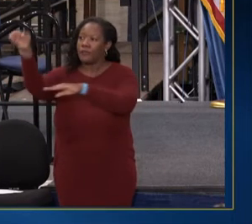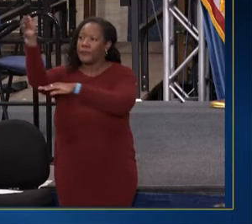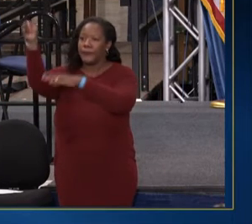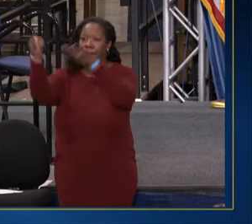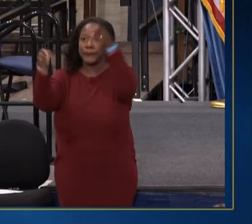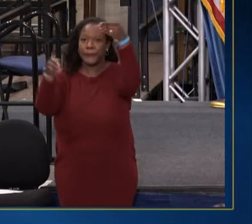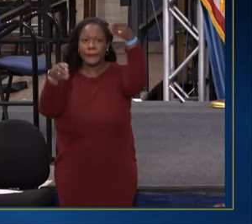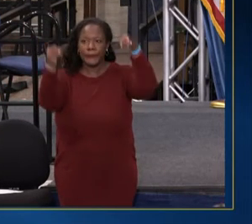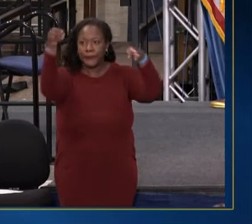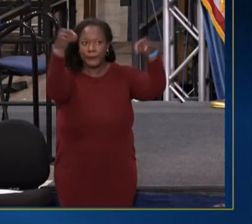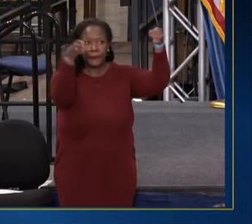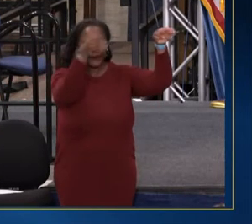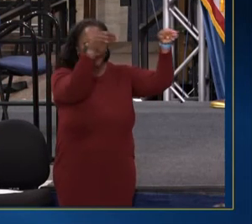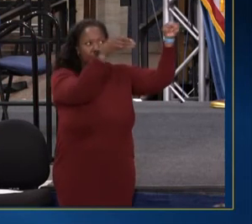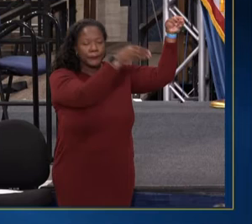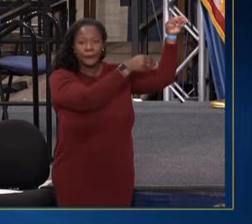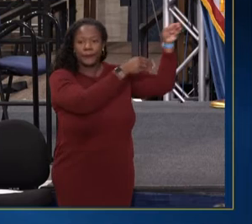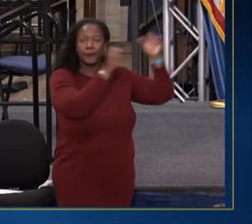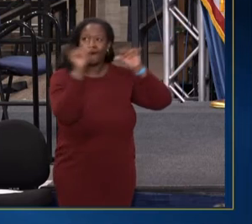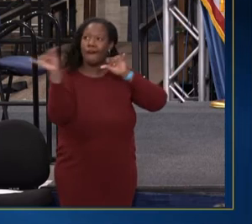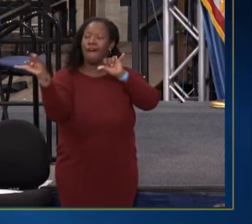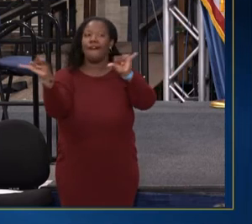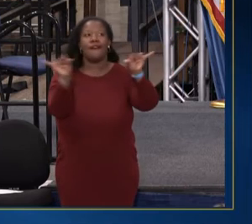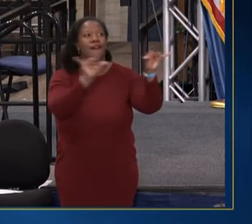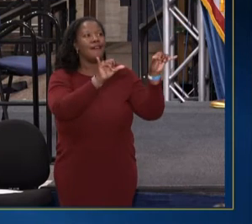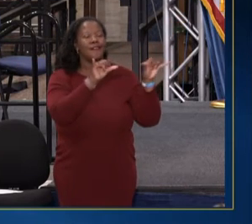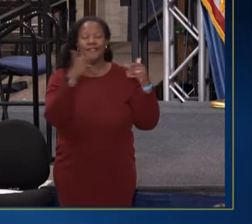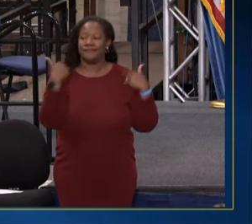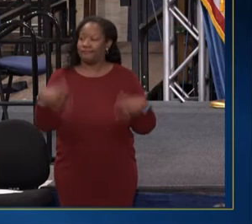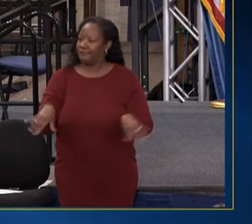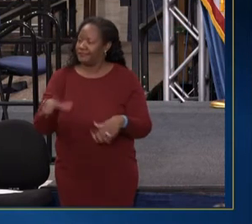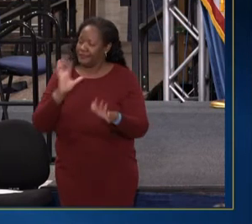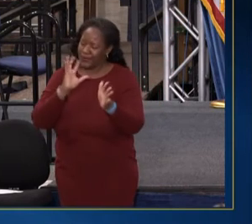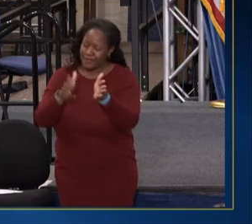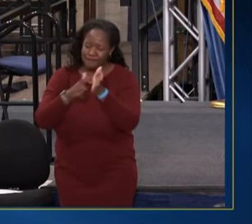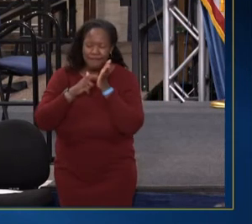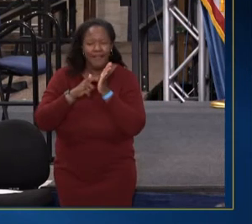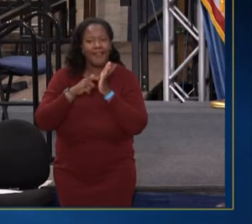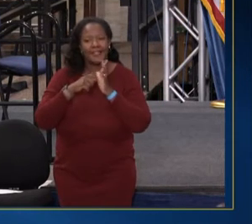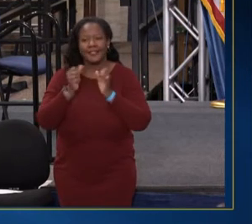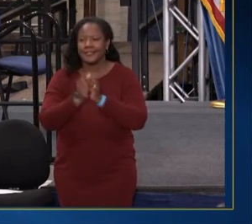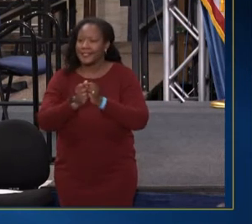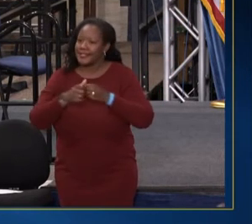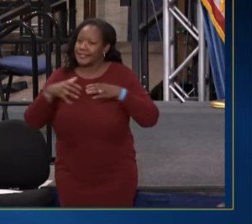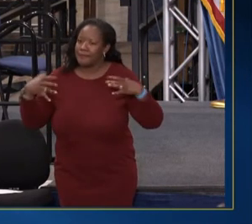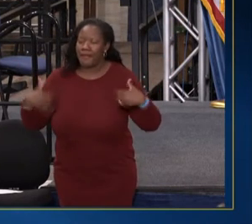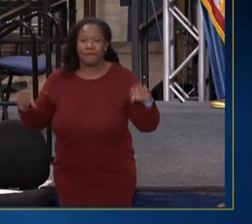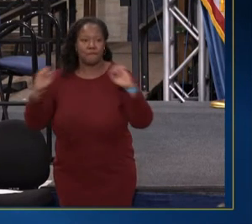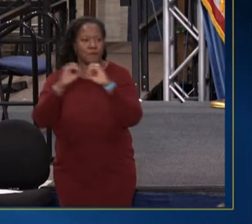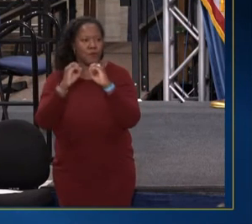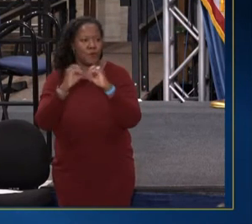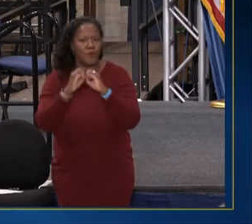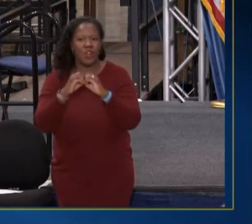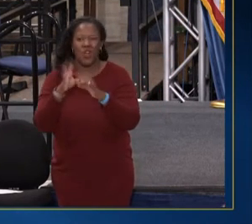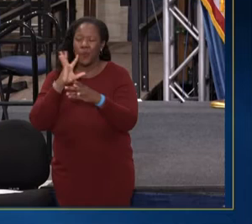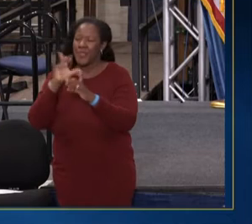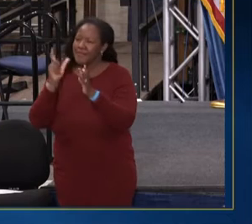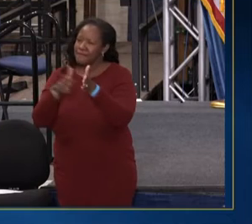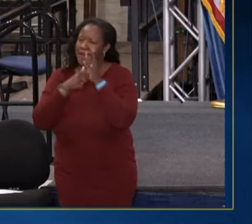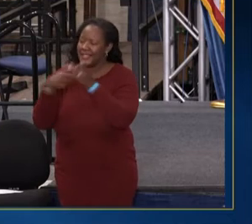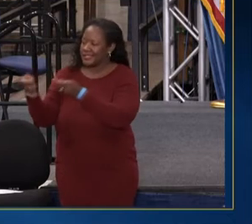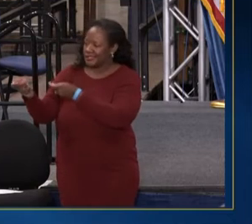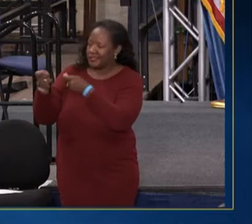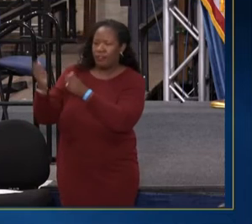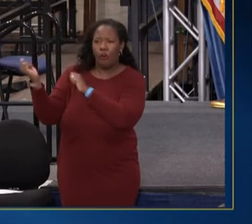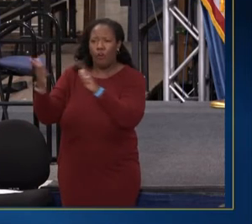We must figure out a way to expand. We must figure out a way to get all those Americans